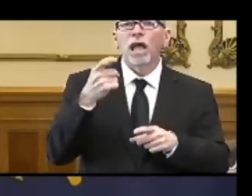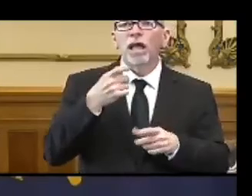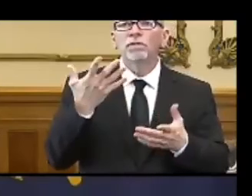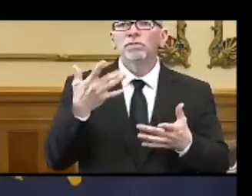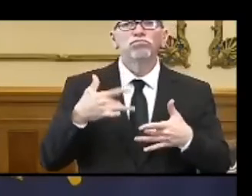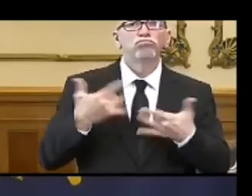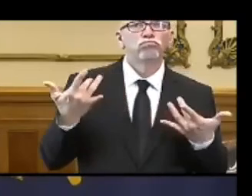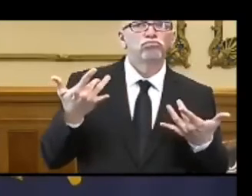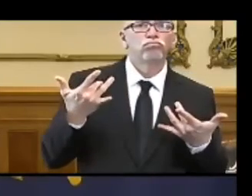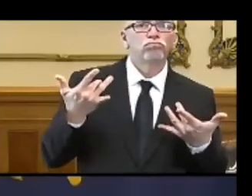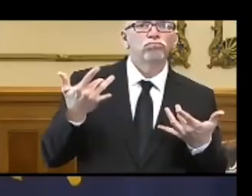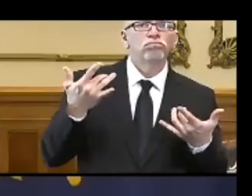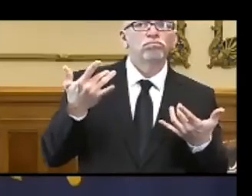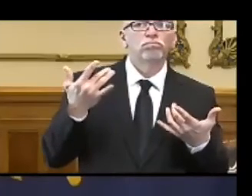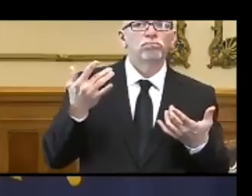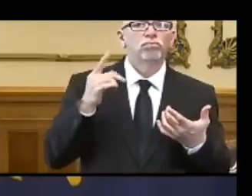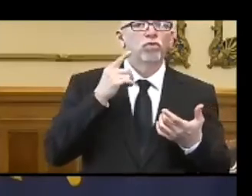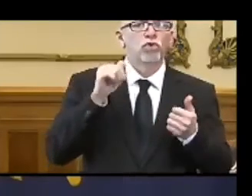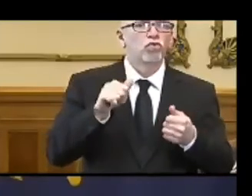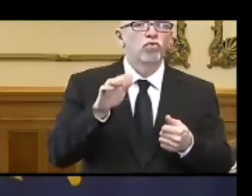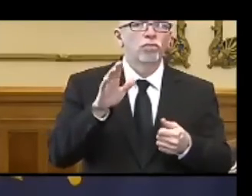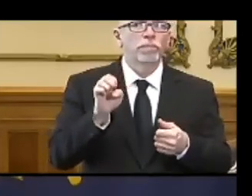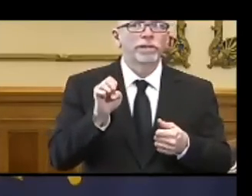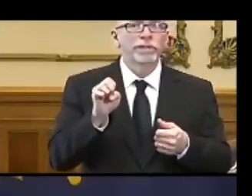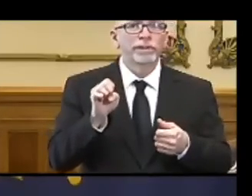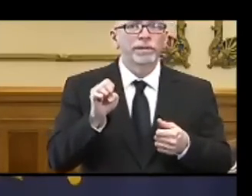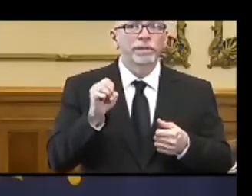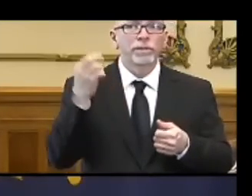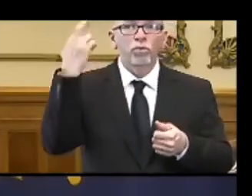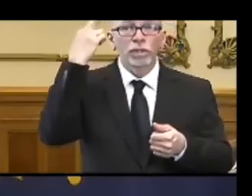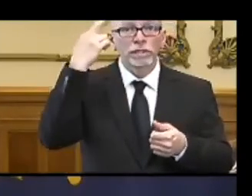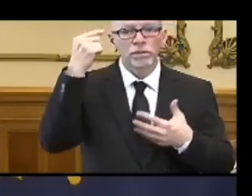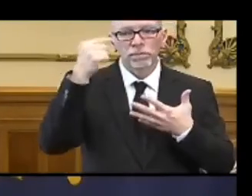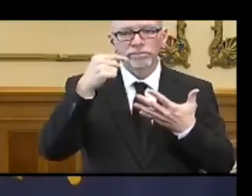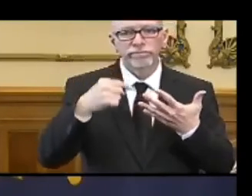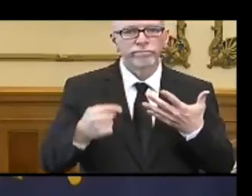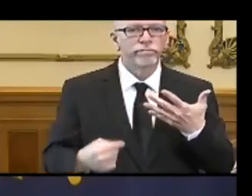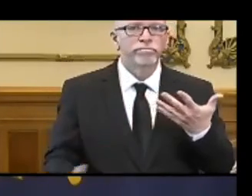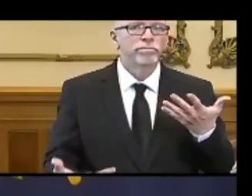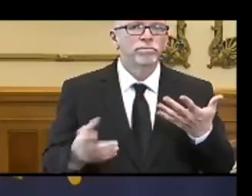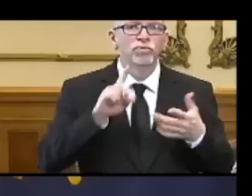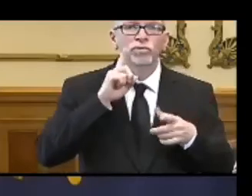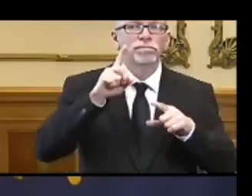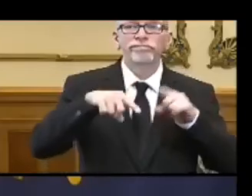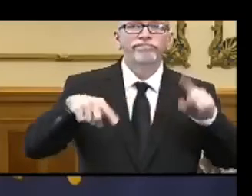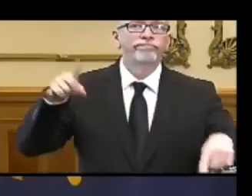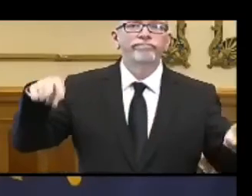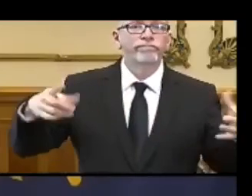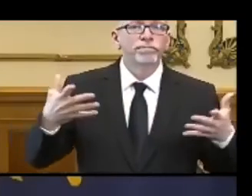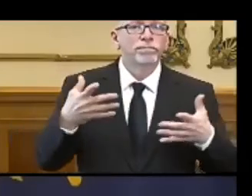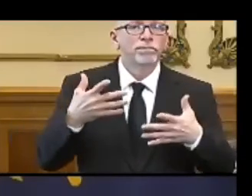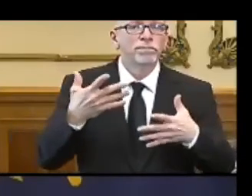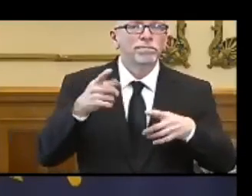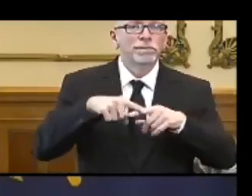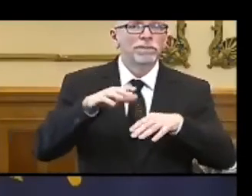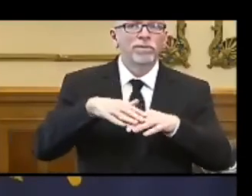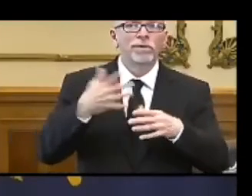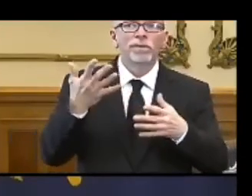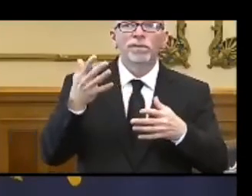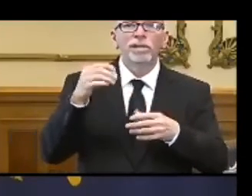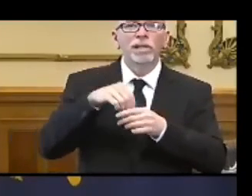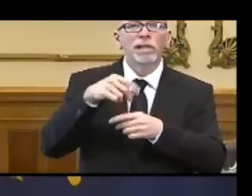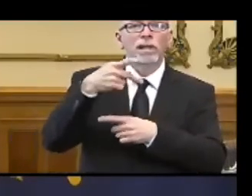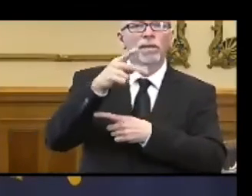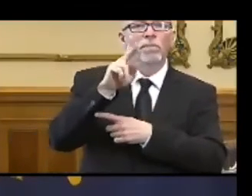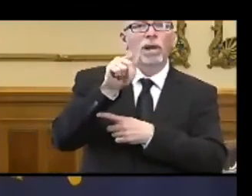going on, it could be a long list of what is going on that's different in,